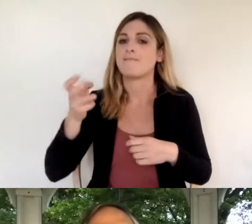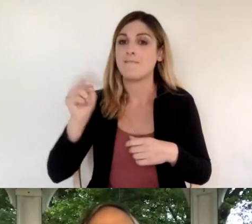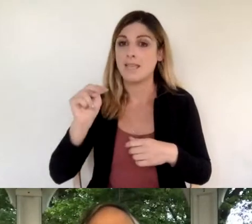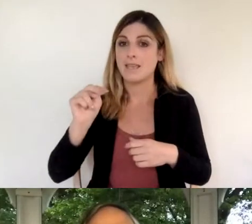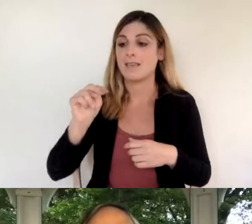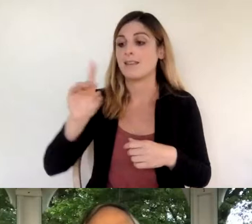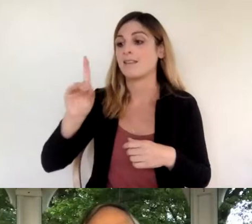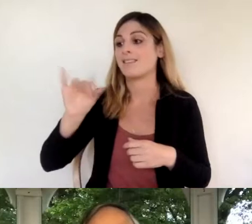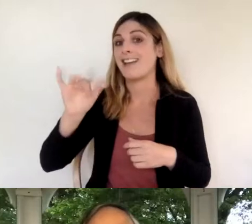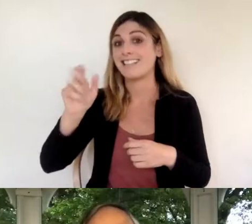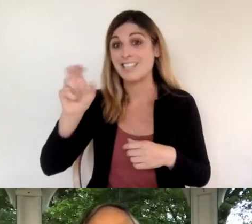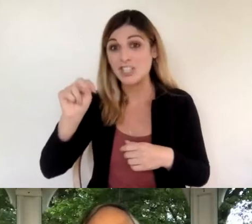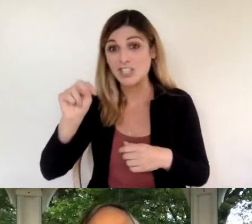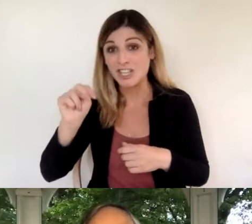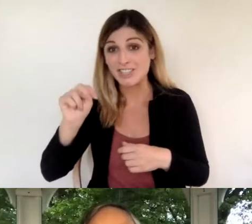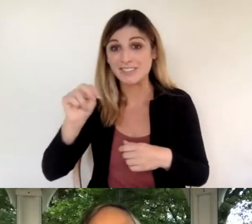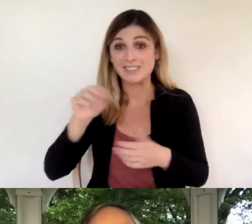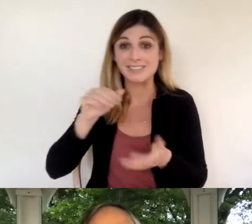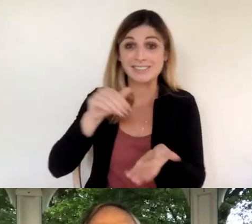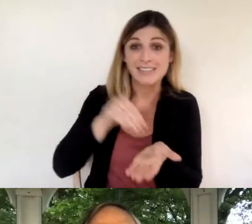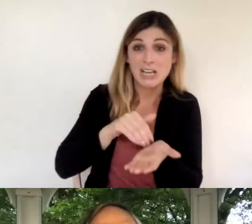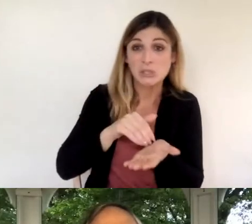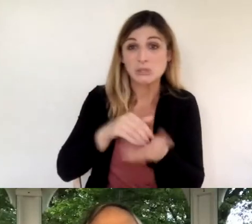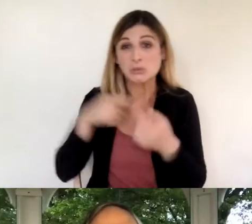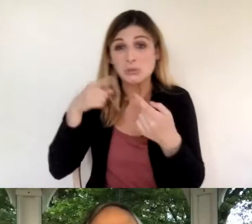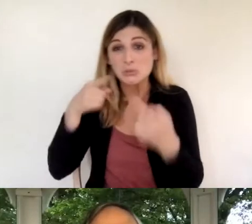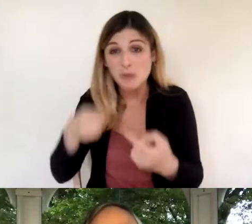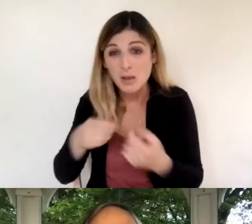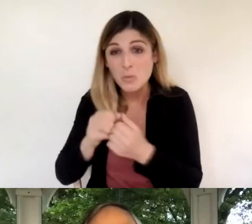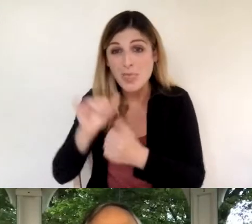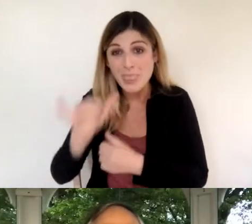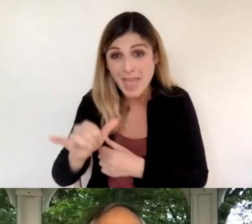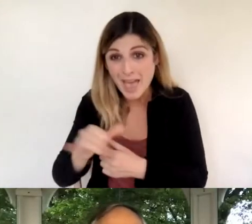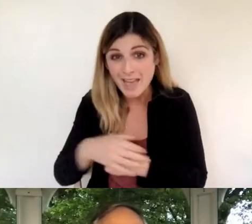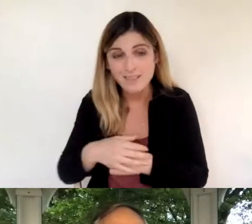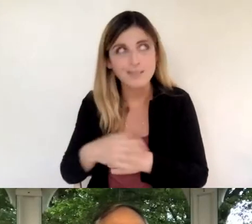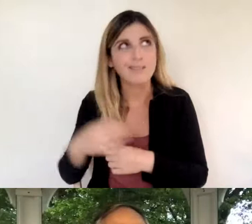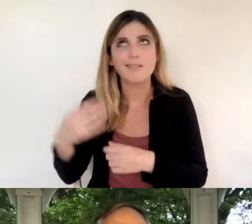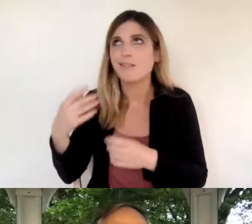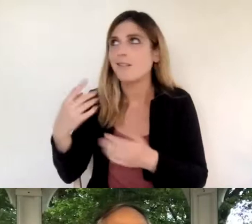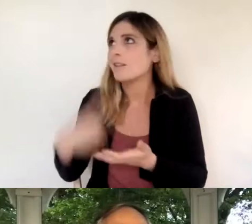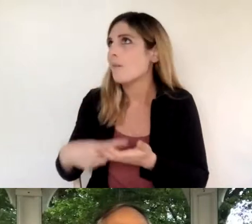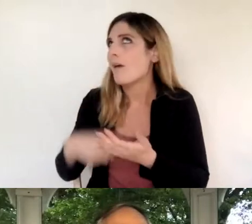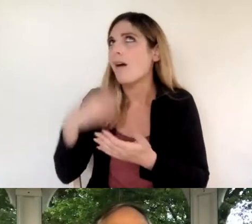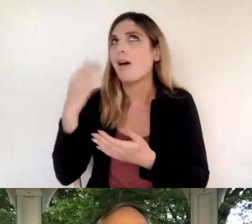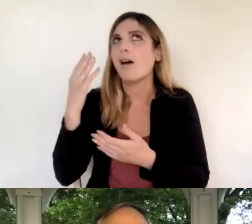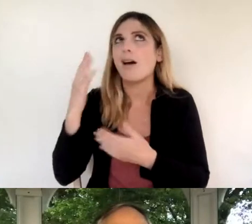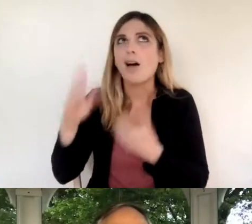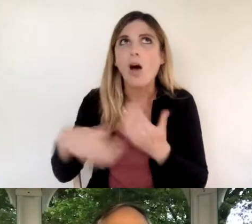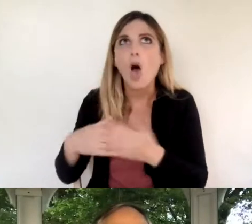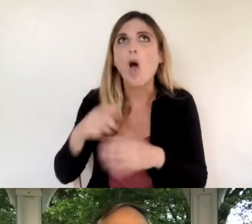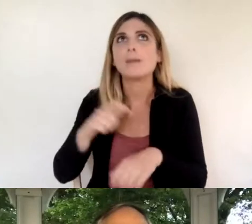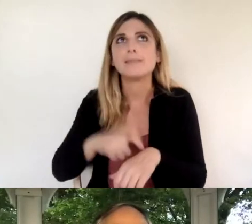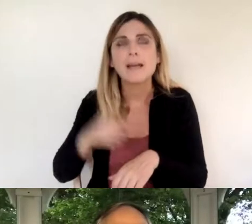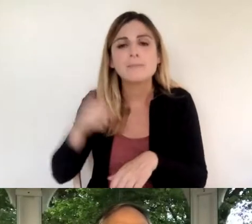this conversation with Jack Norris and Reed Mangels, and we talk about this all the time because the organization that sets